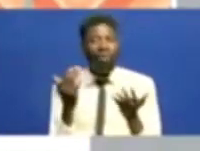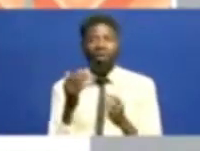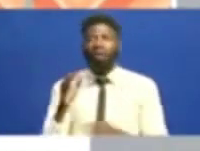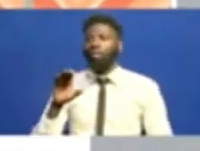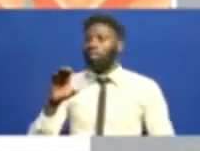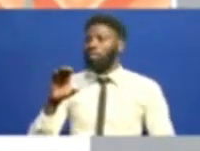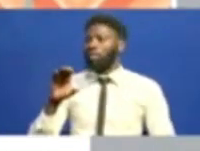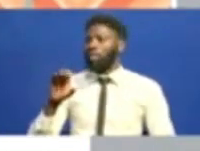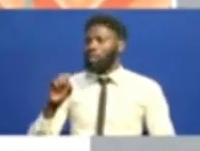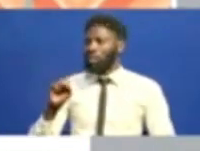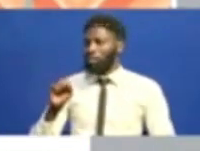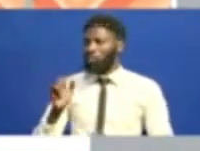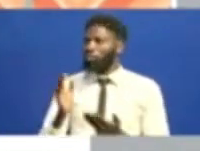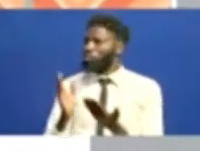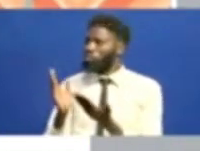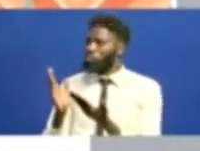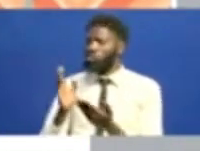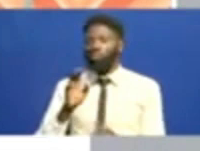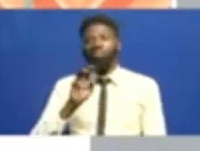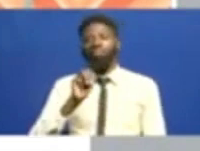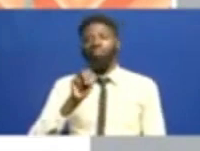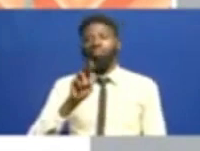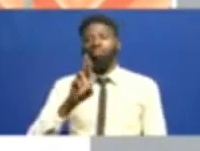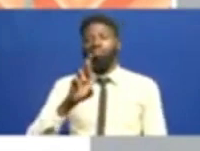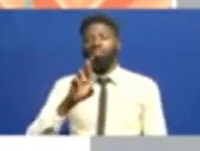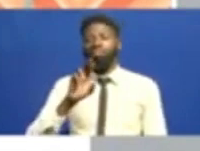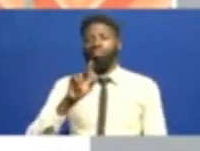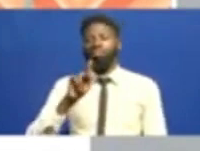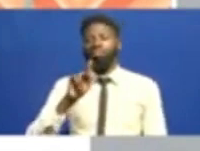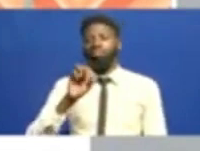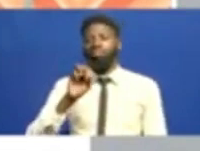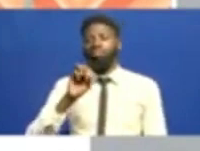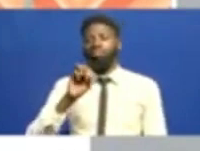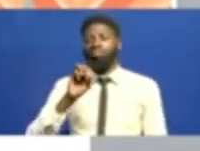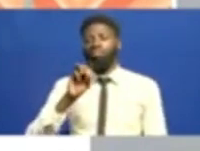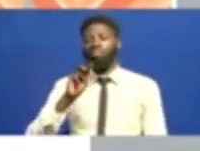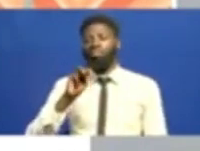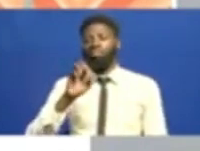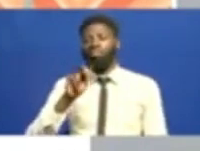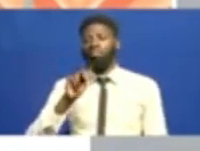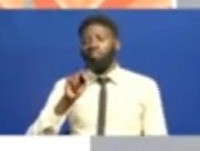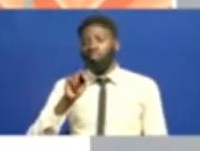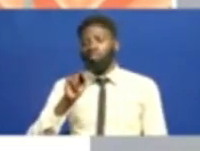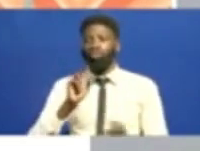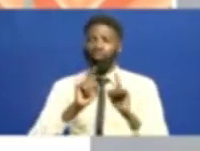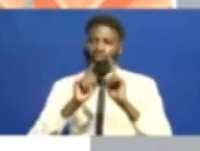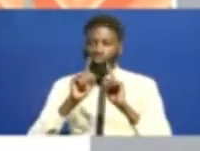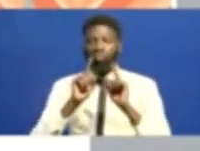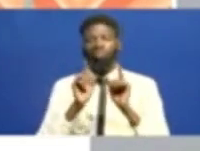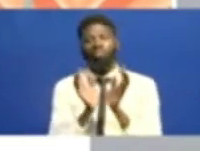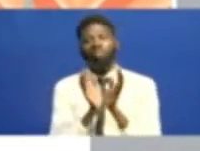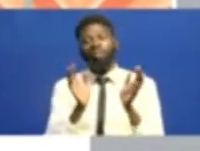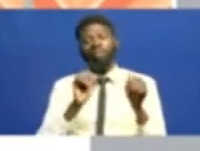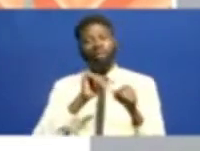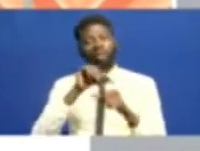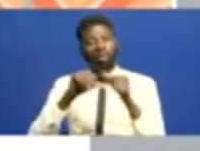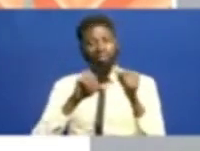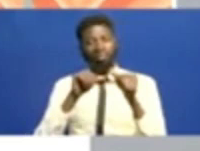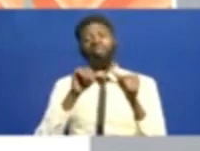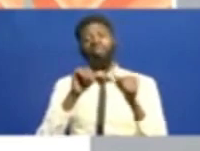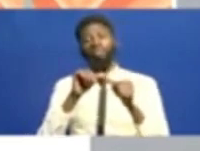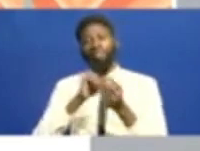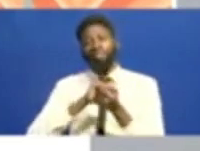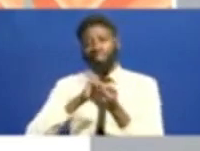Secretary Kipchumba Murkomen is addressing members of the fourth estate regarding the blackout experienced on the night of